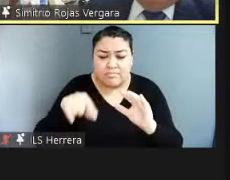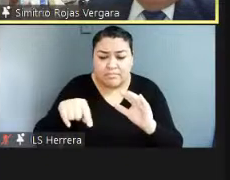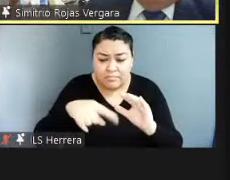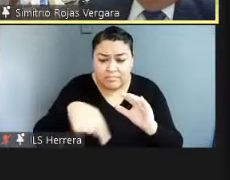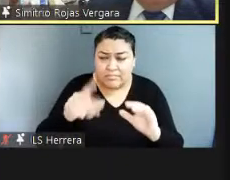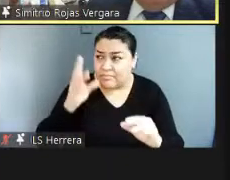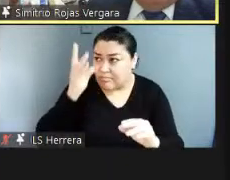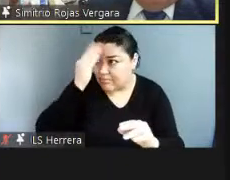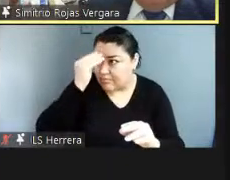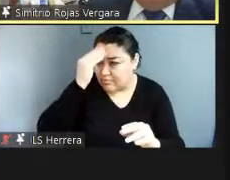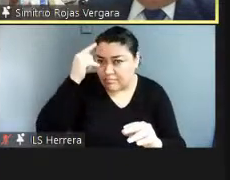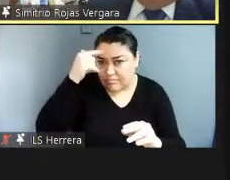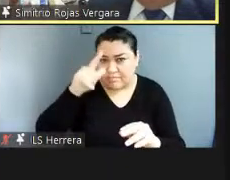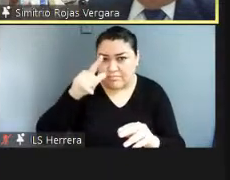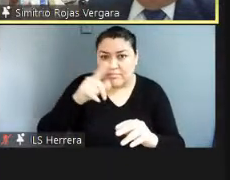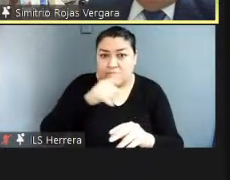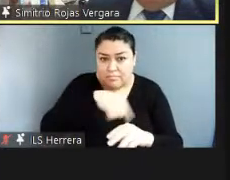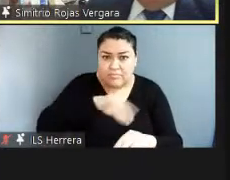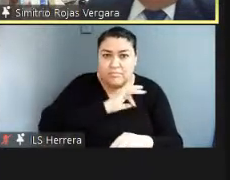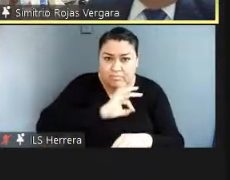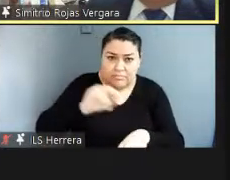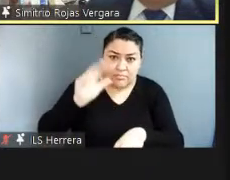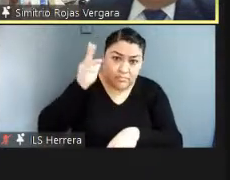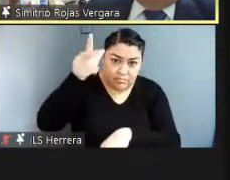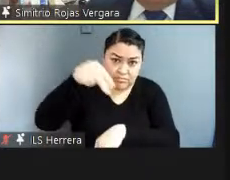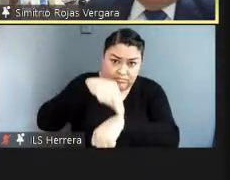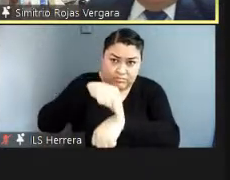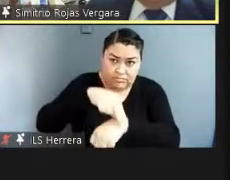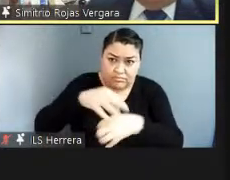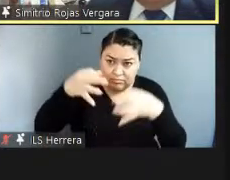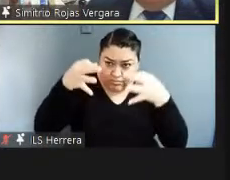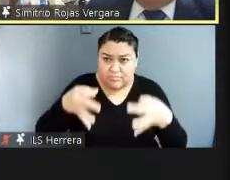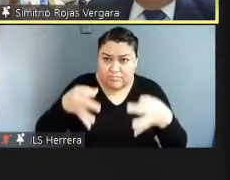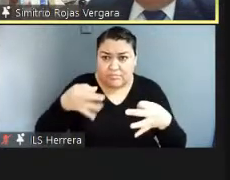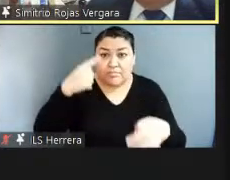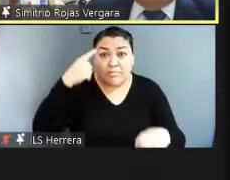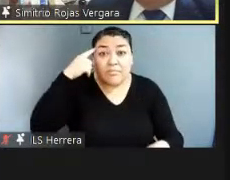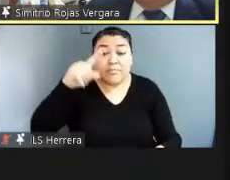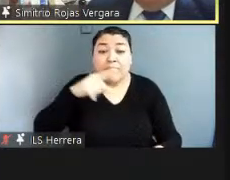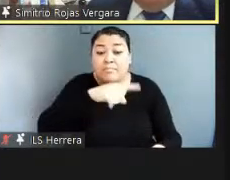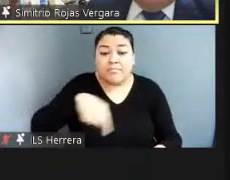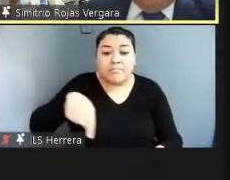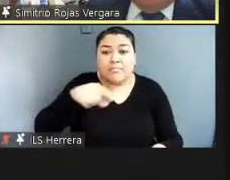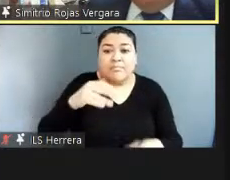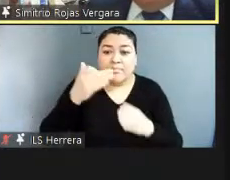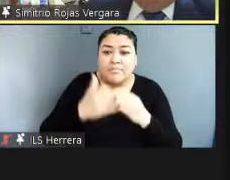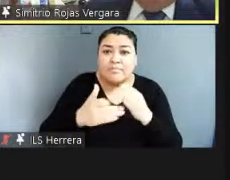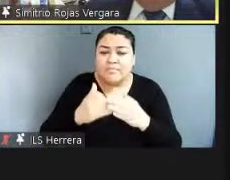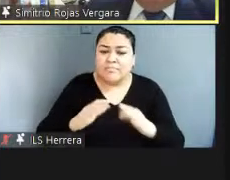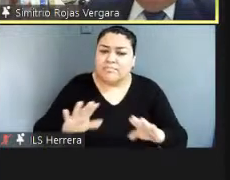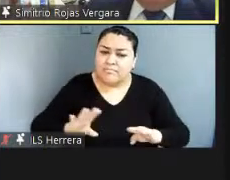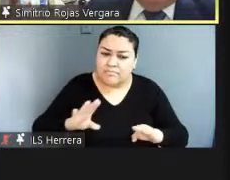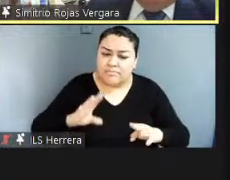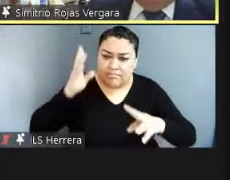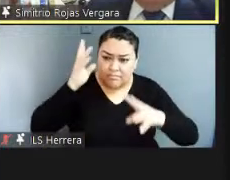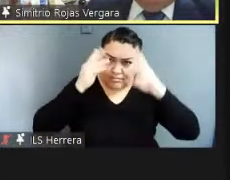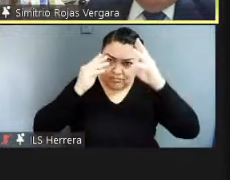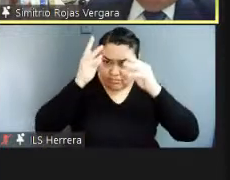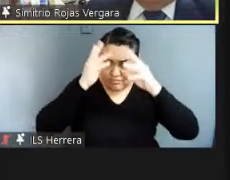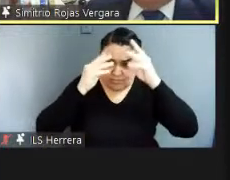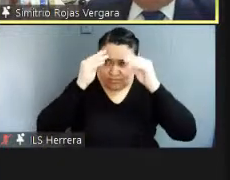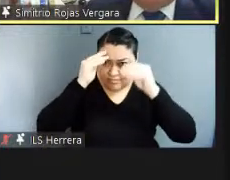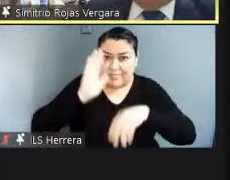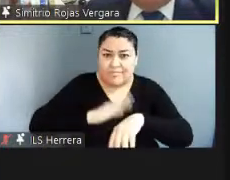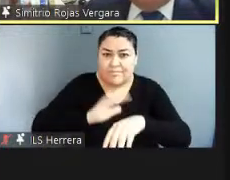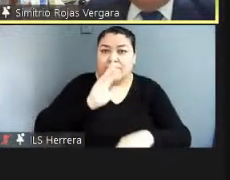Curricula are organizations of experiences of teaching and learning that are proposed for medical training. Their main goal is